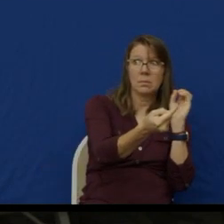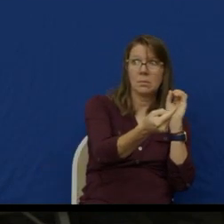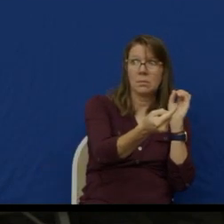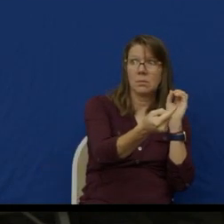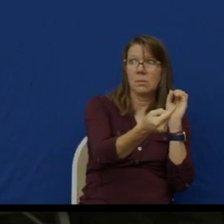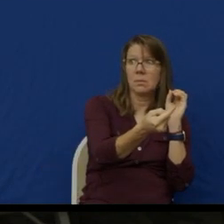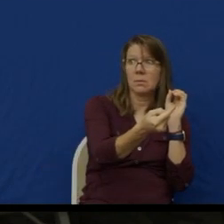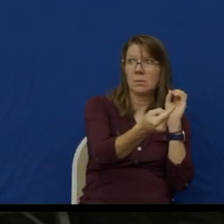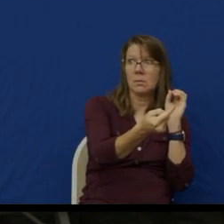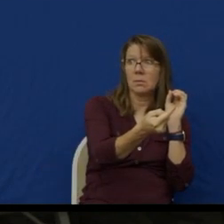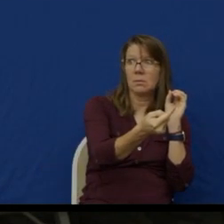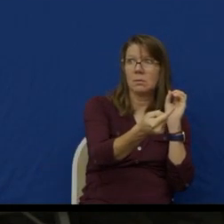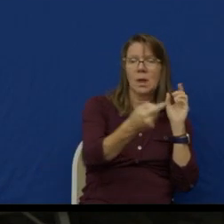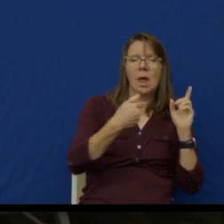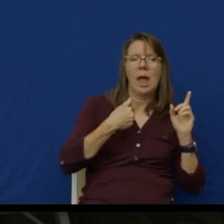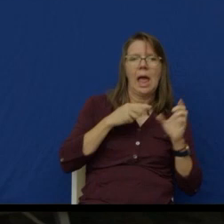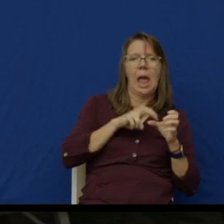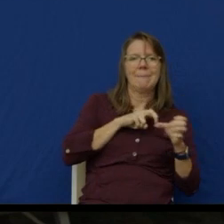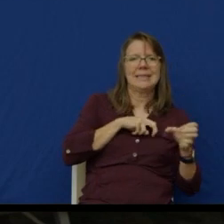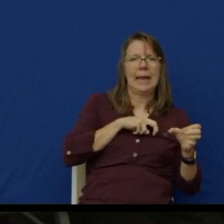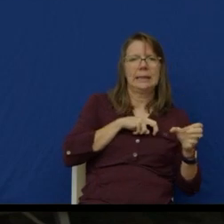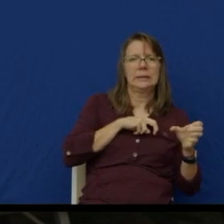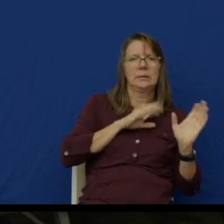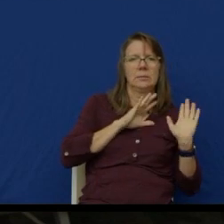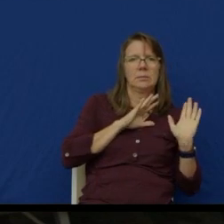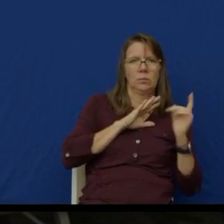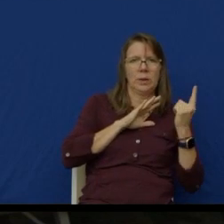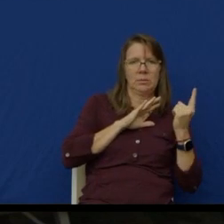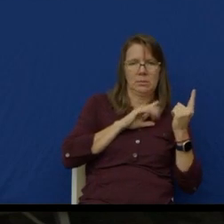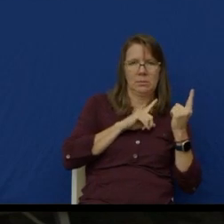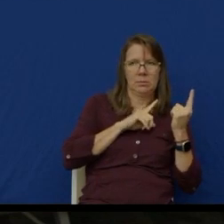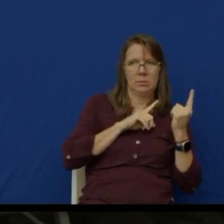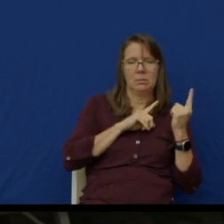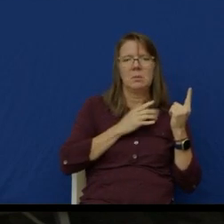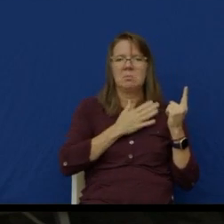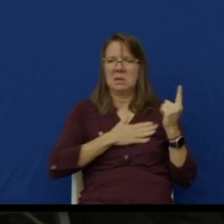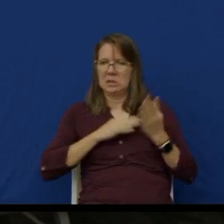abstain. Okay, thank you. Please note.